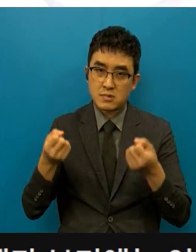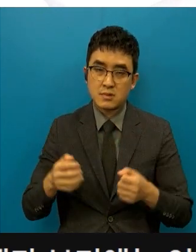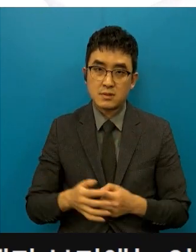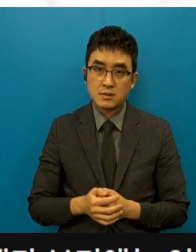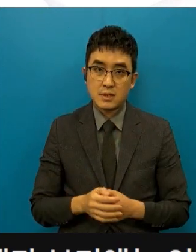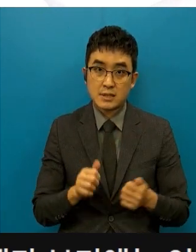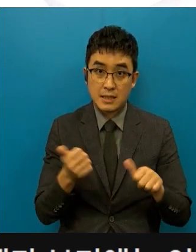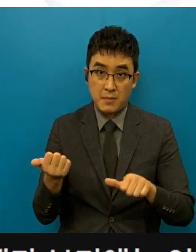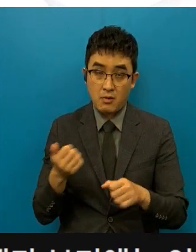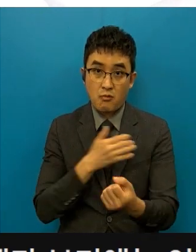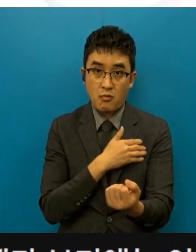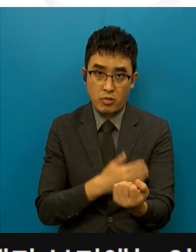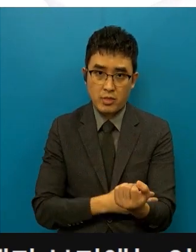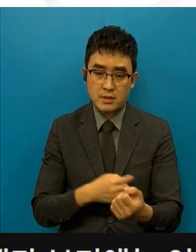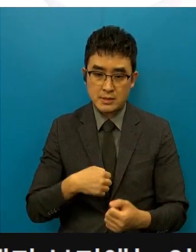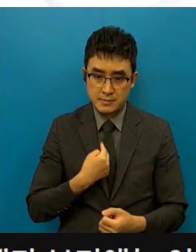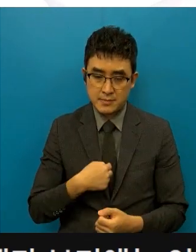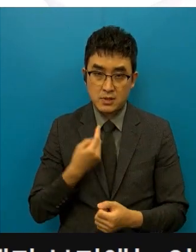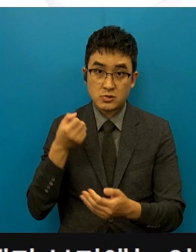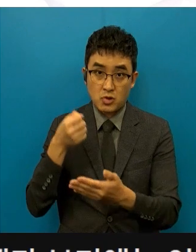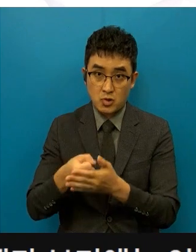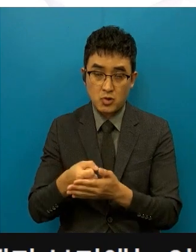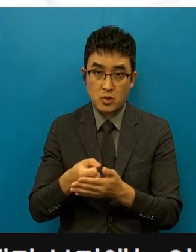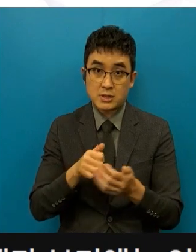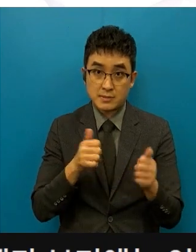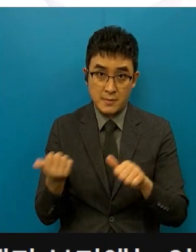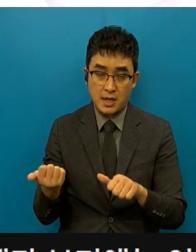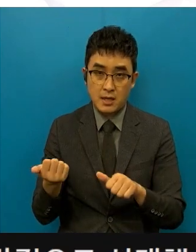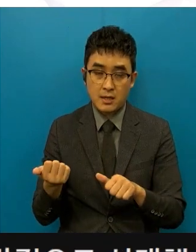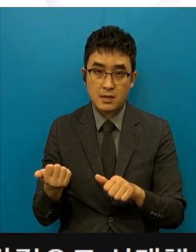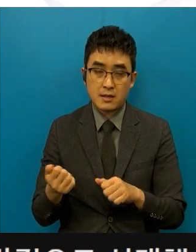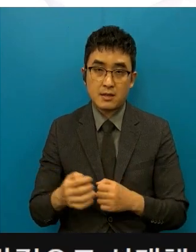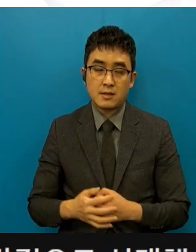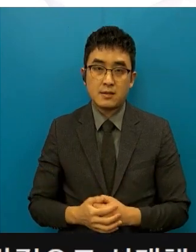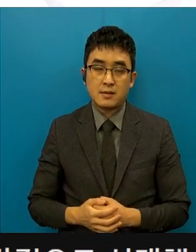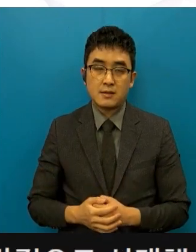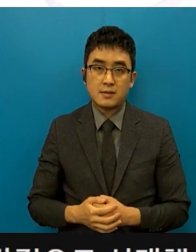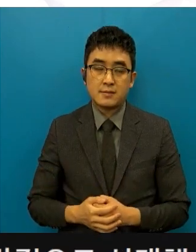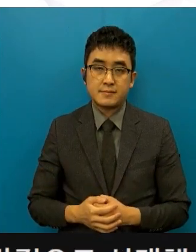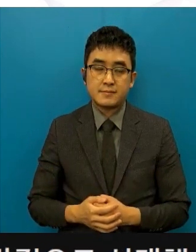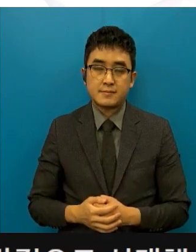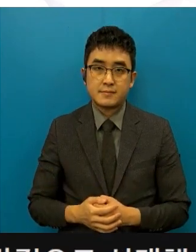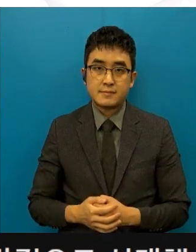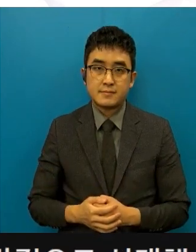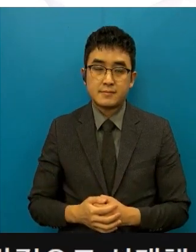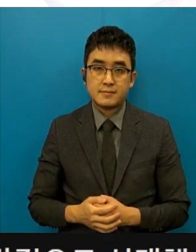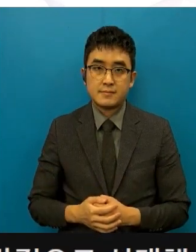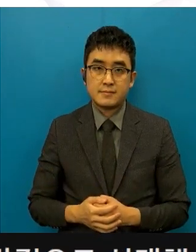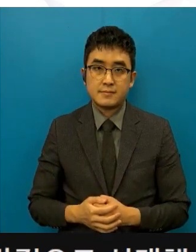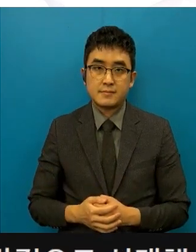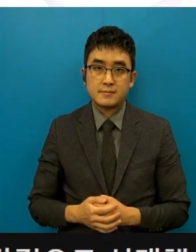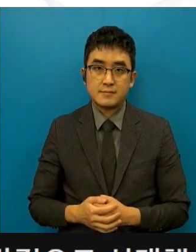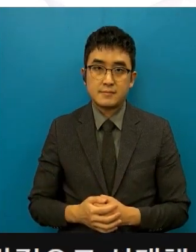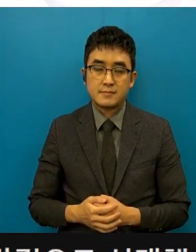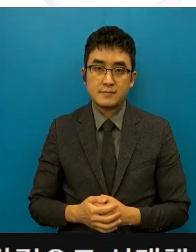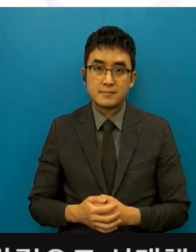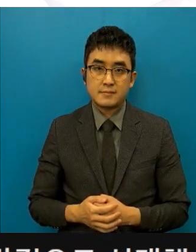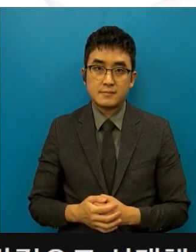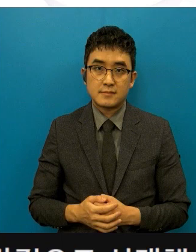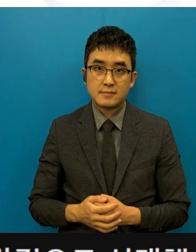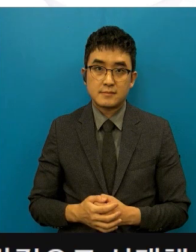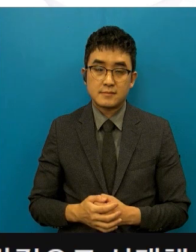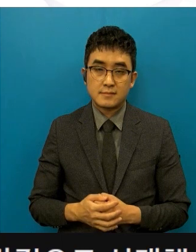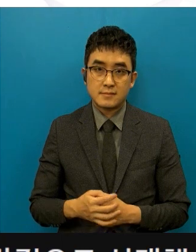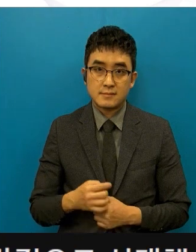how we justify or try to justify euthanasia, voluntary active euthanasia, and